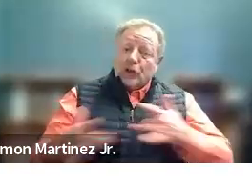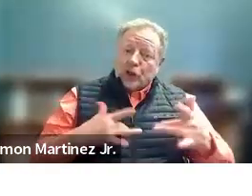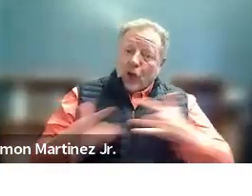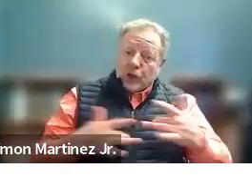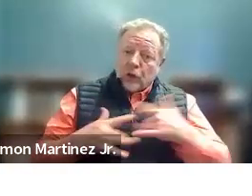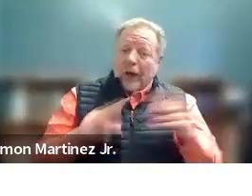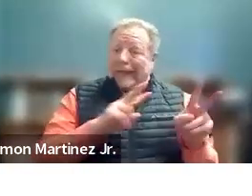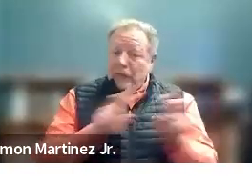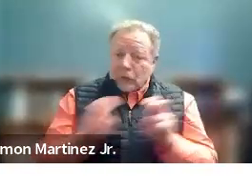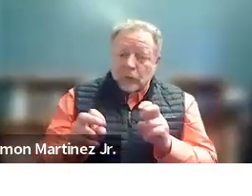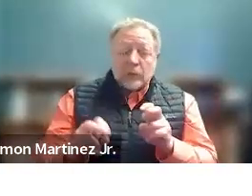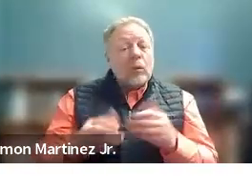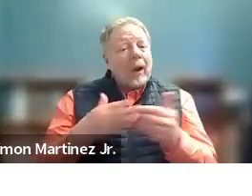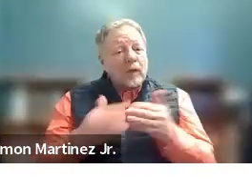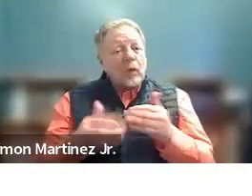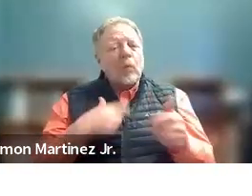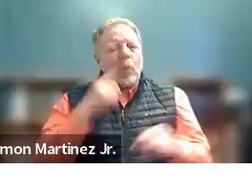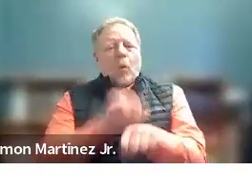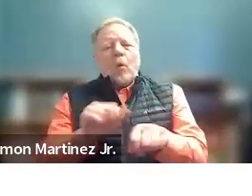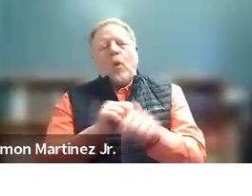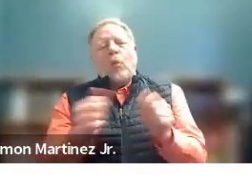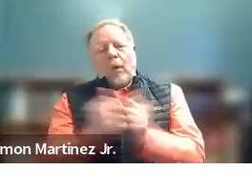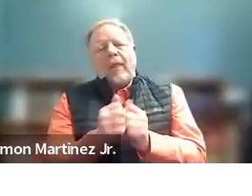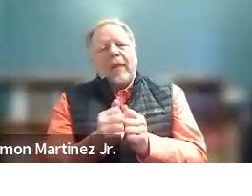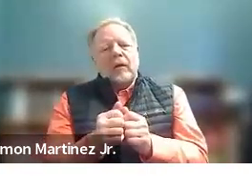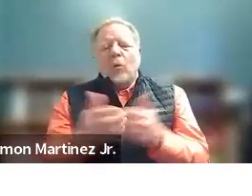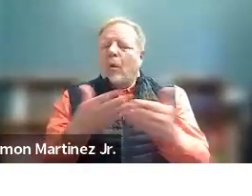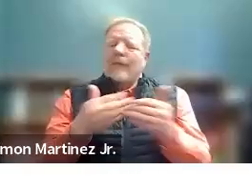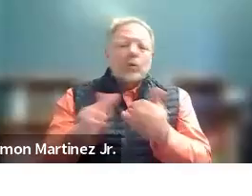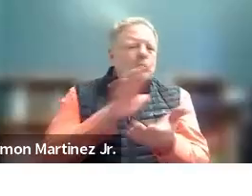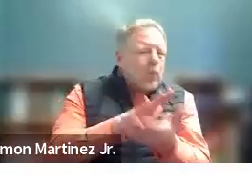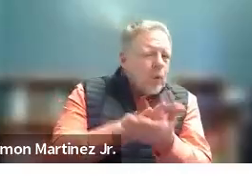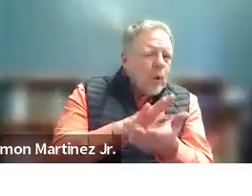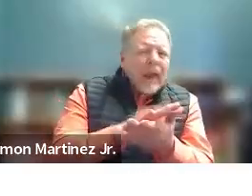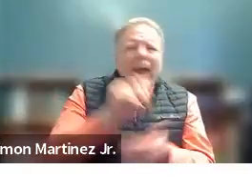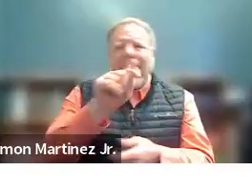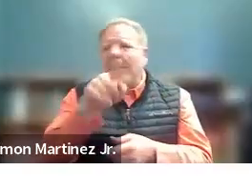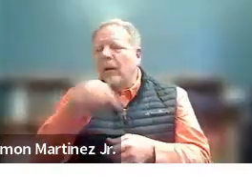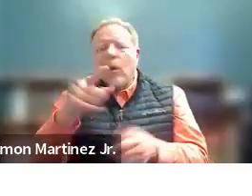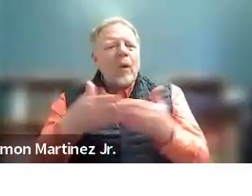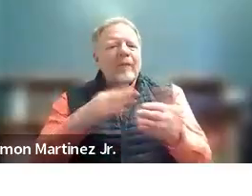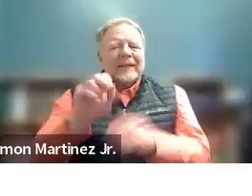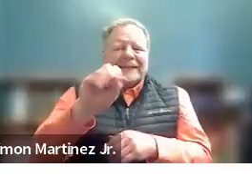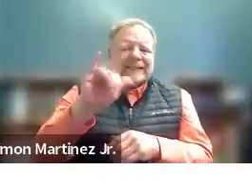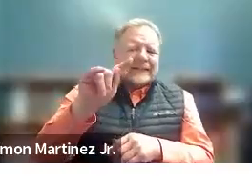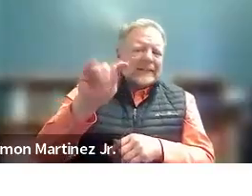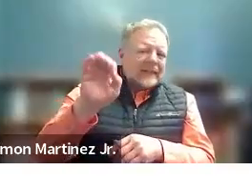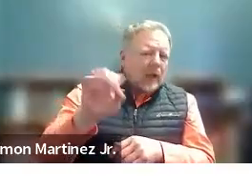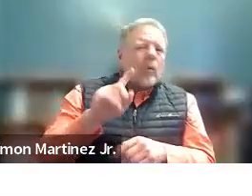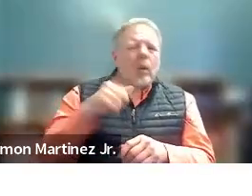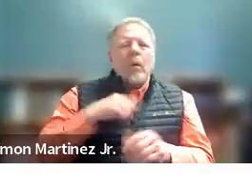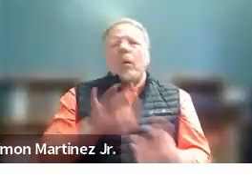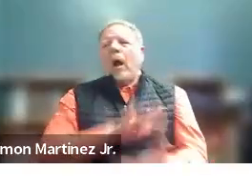and has an issue, we'll work with, whatever school it was at, whatever site owner it was. We'll reach